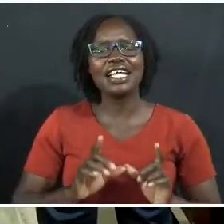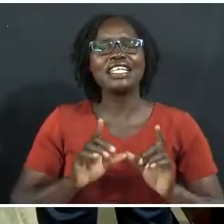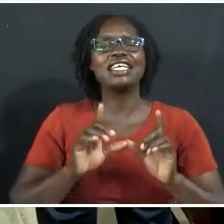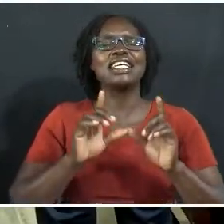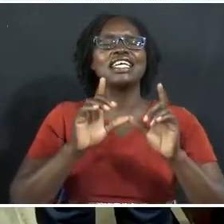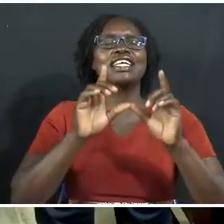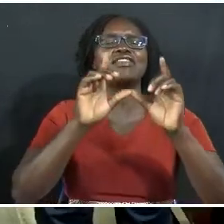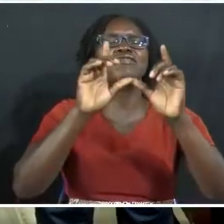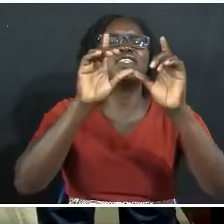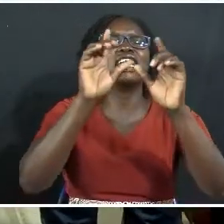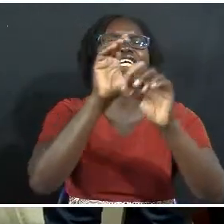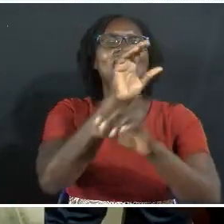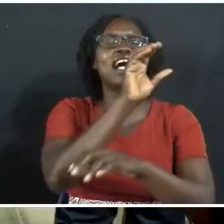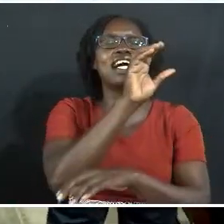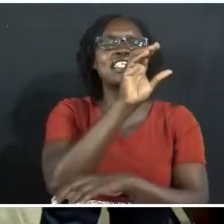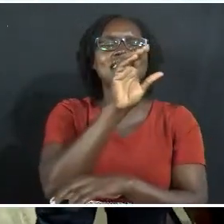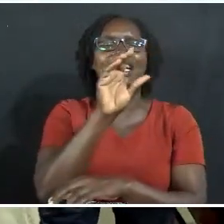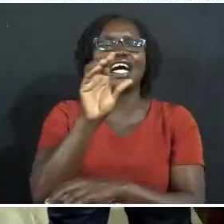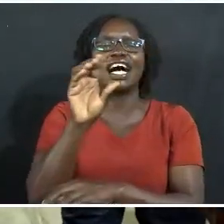for us.